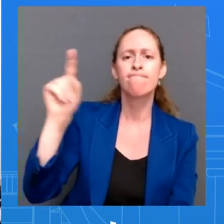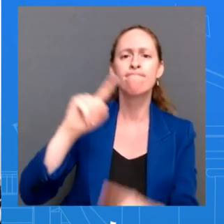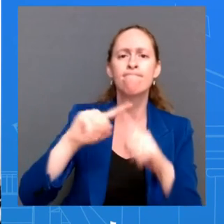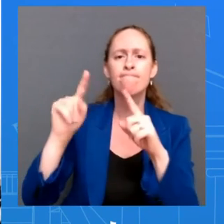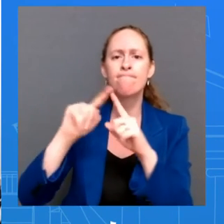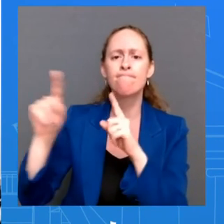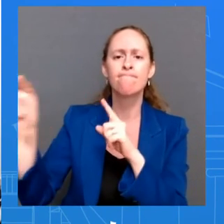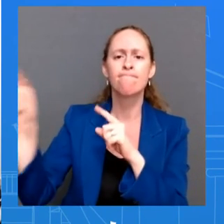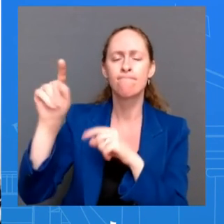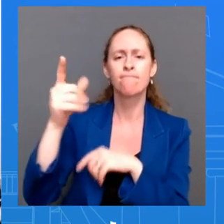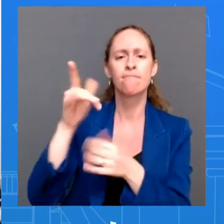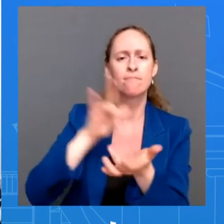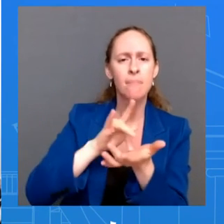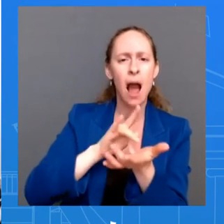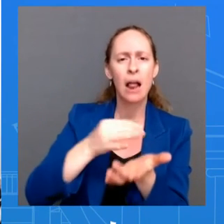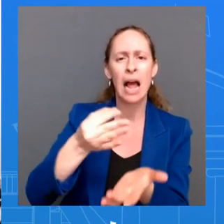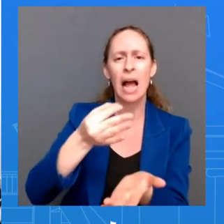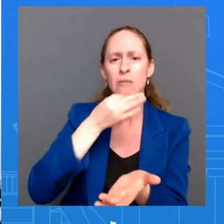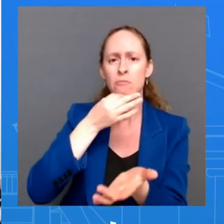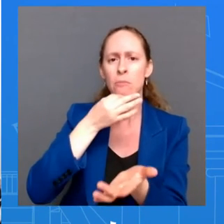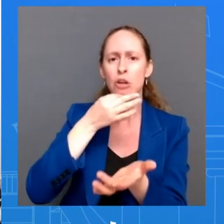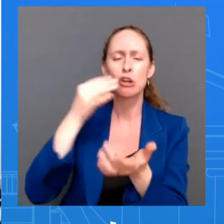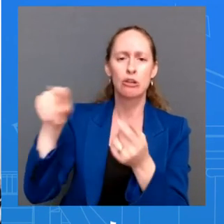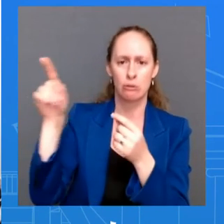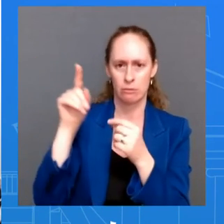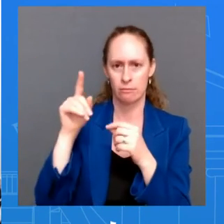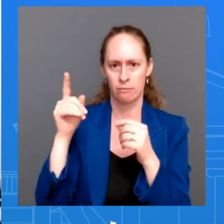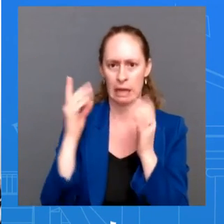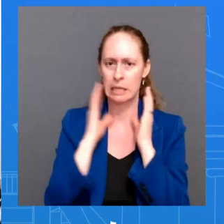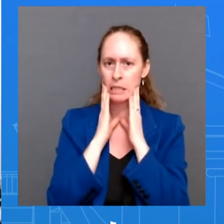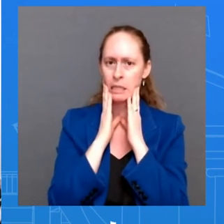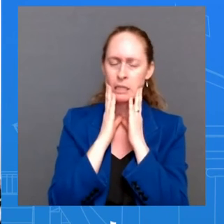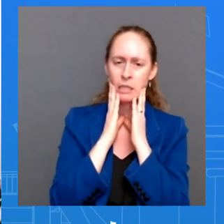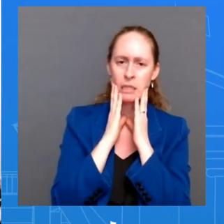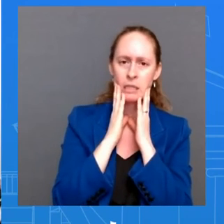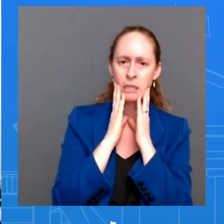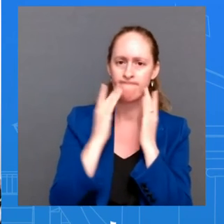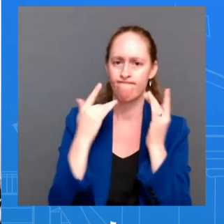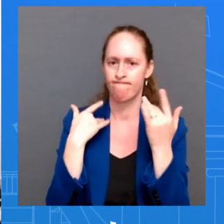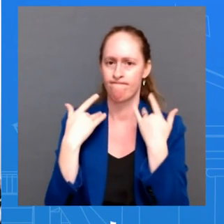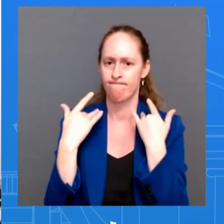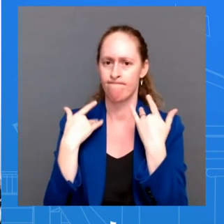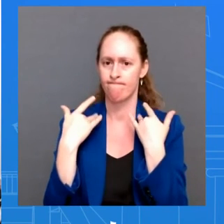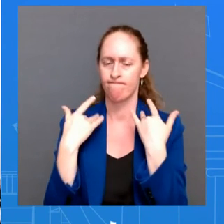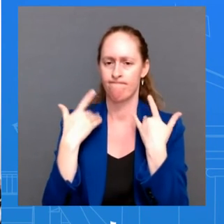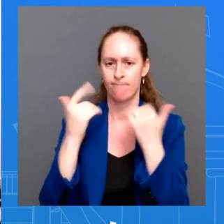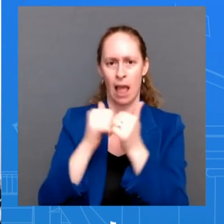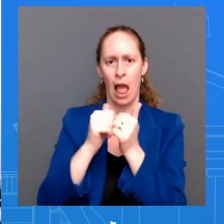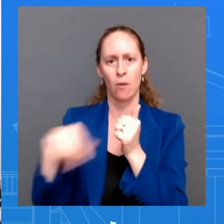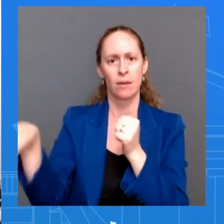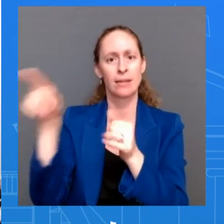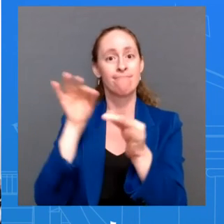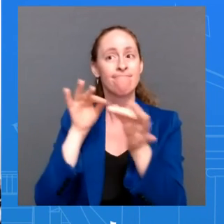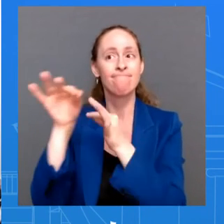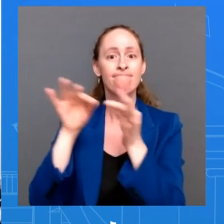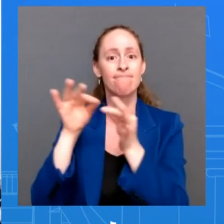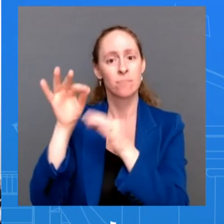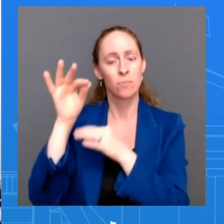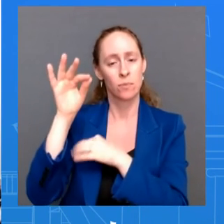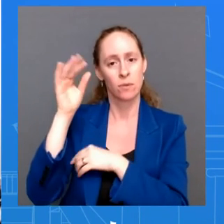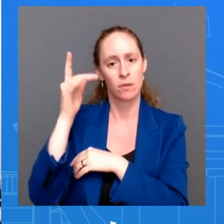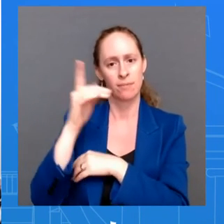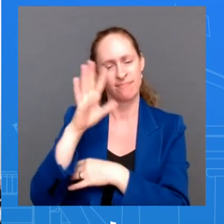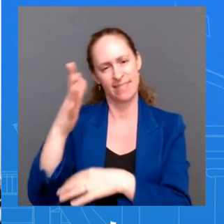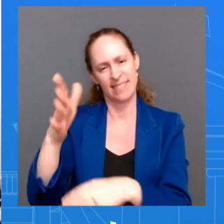that it could stigmatize the LGBTQ+ community. I've also spoken to advocates that have said that monkeypox, the name itself, is stigmatizing